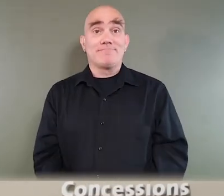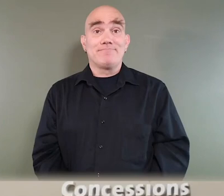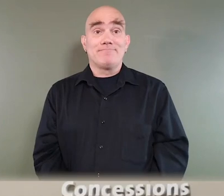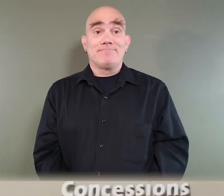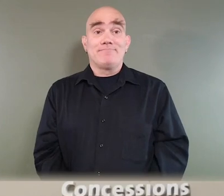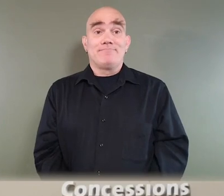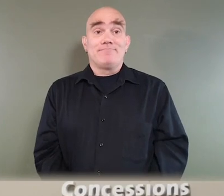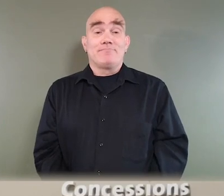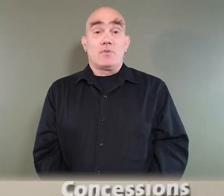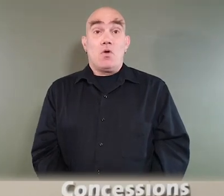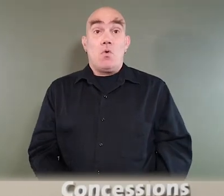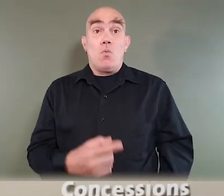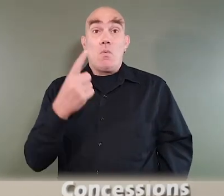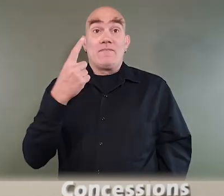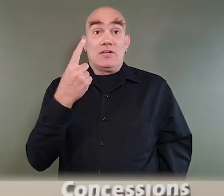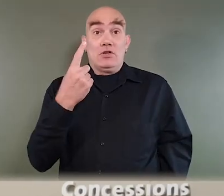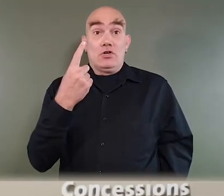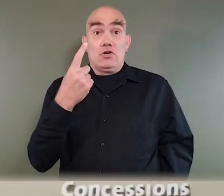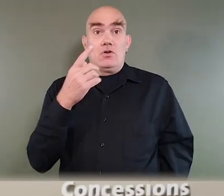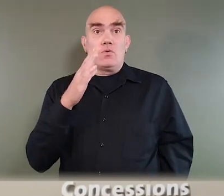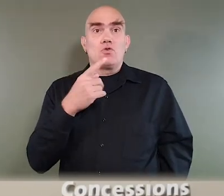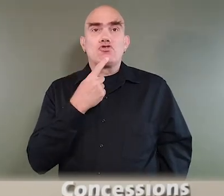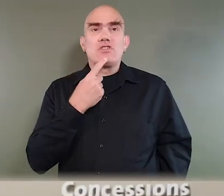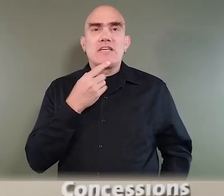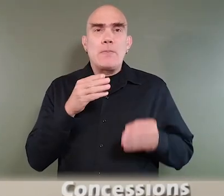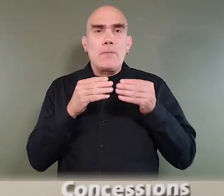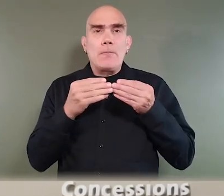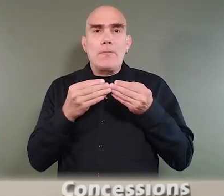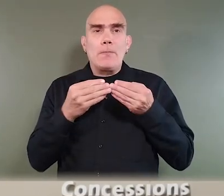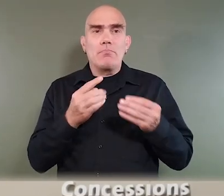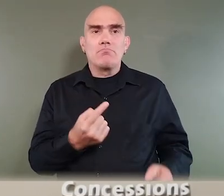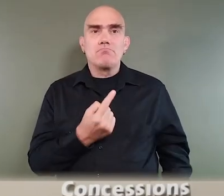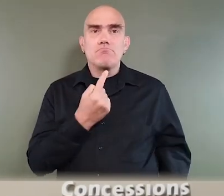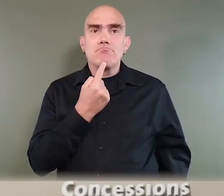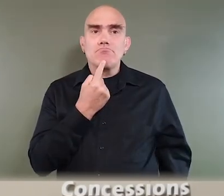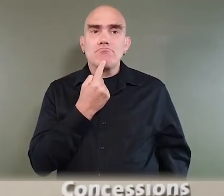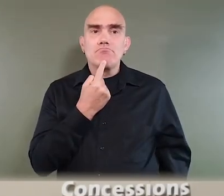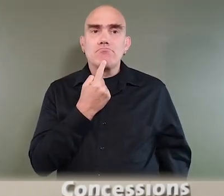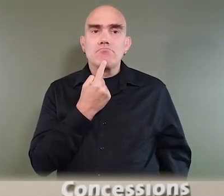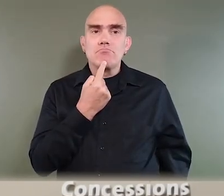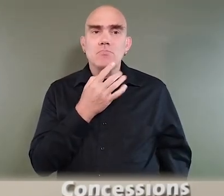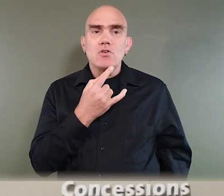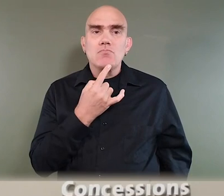Right. Take one finger, put it on your chin dimple, and